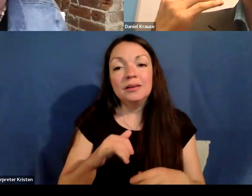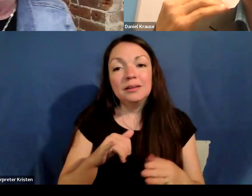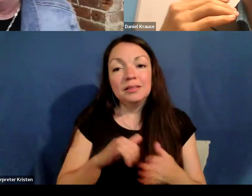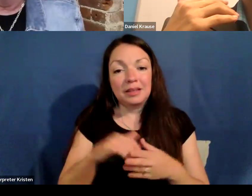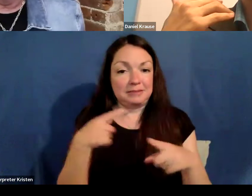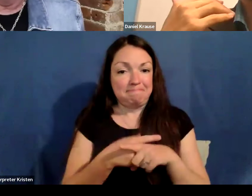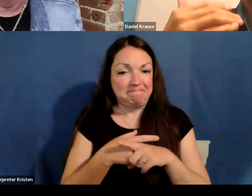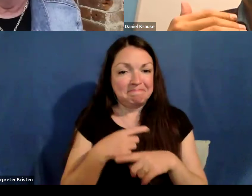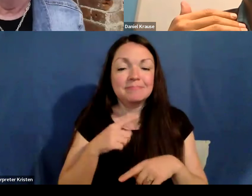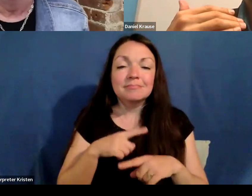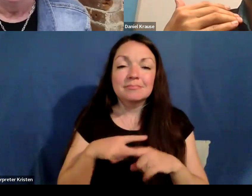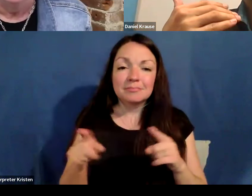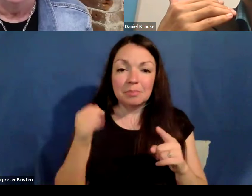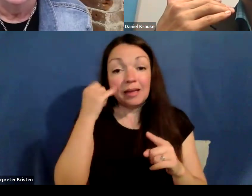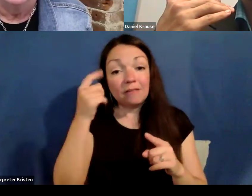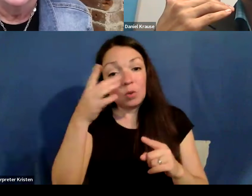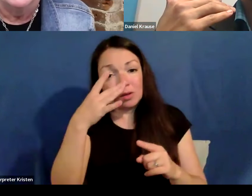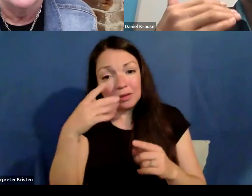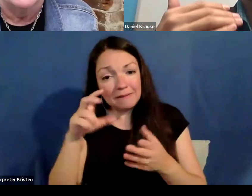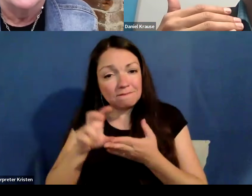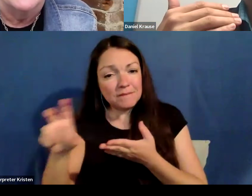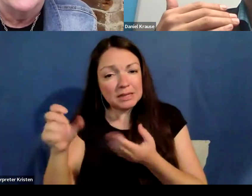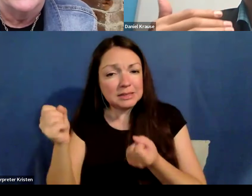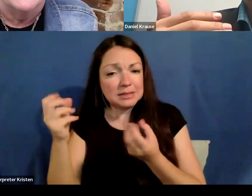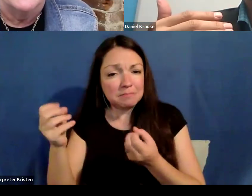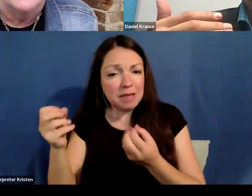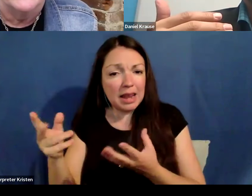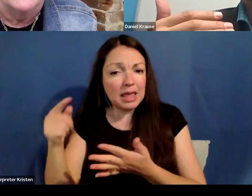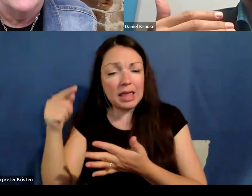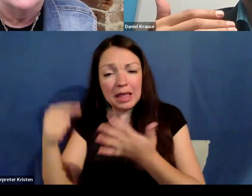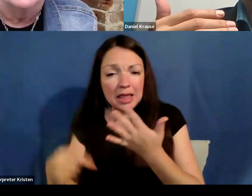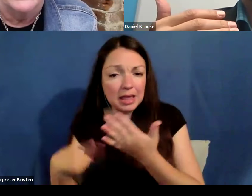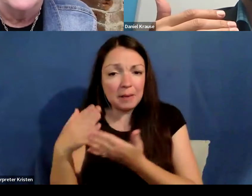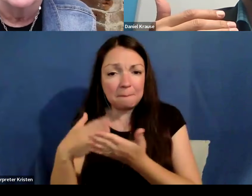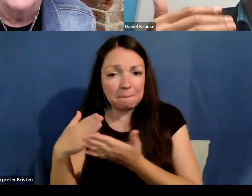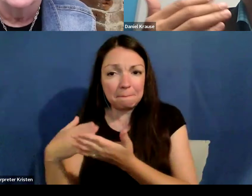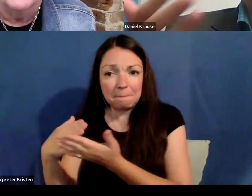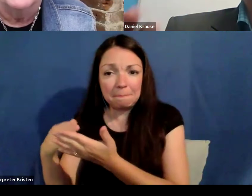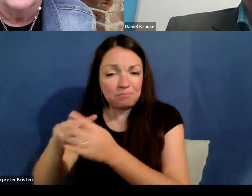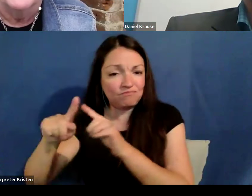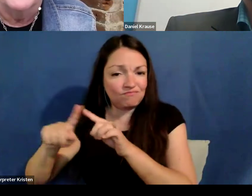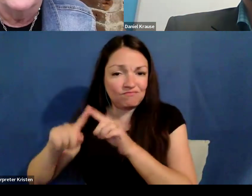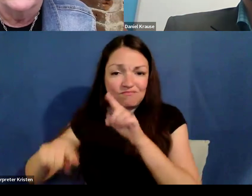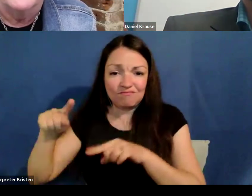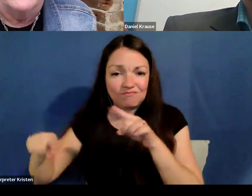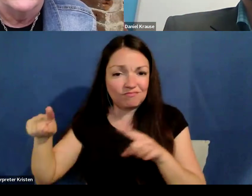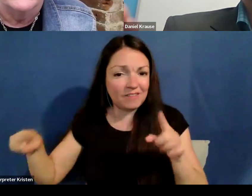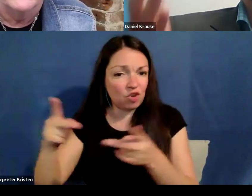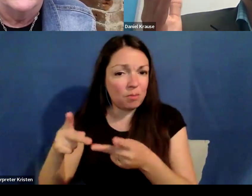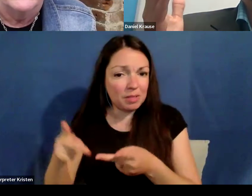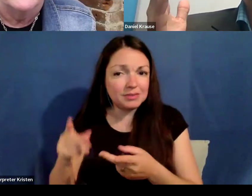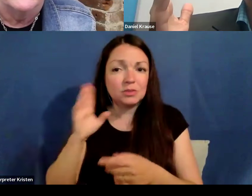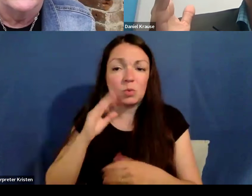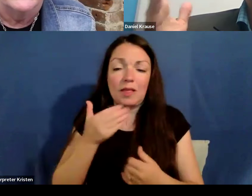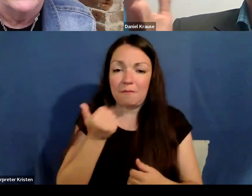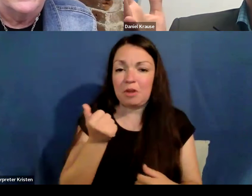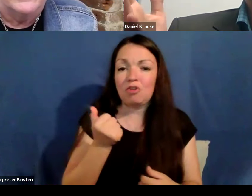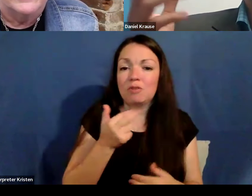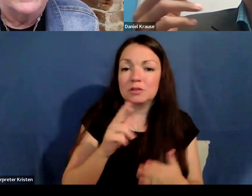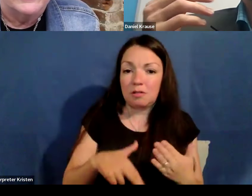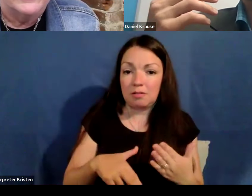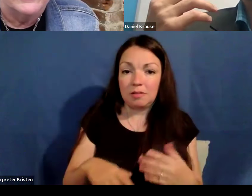are investing in as many facets of the economy as you possibly can, you're going to have better results.